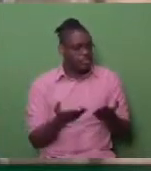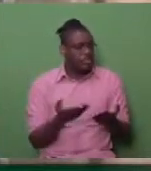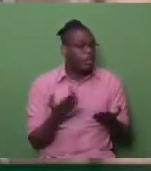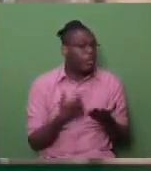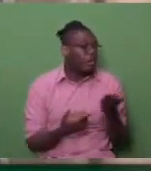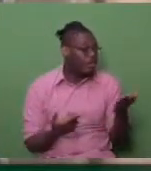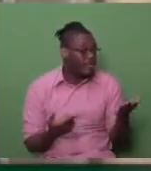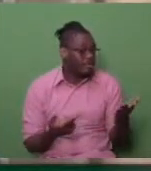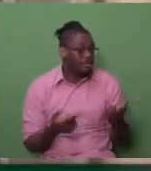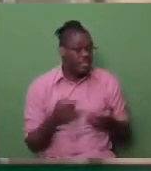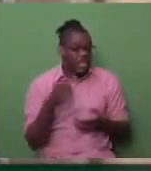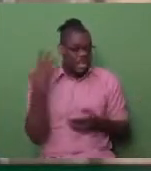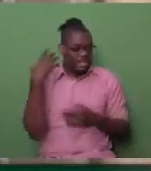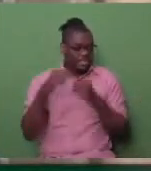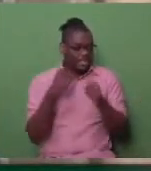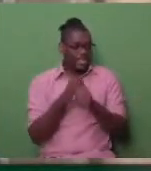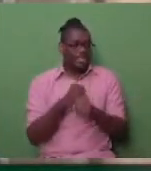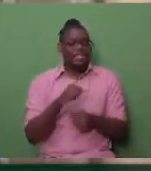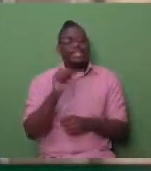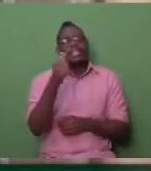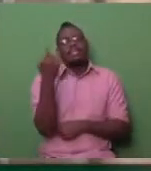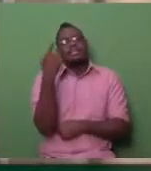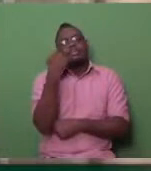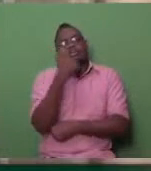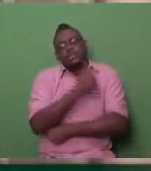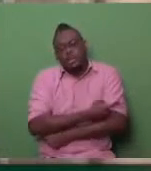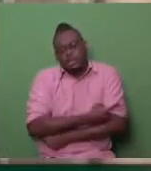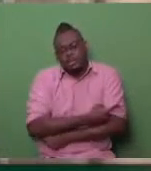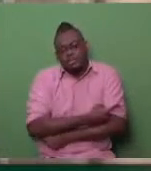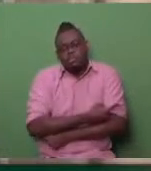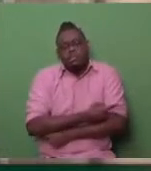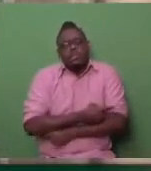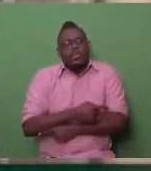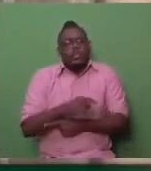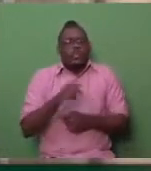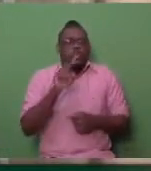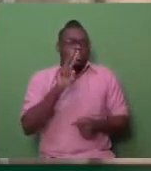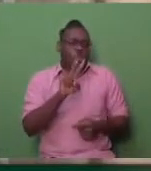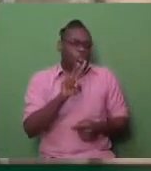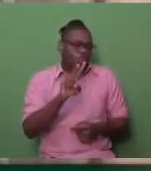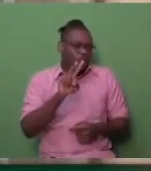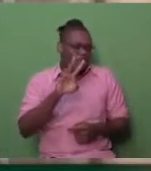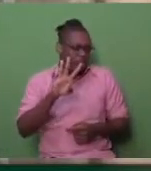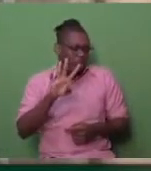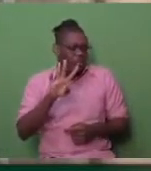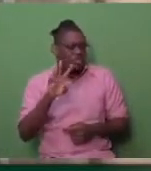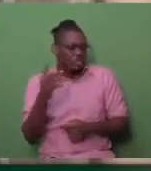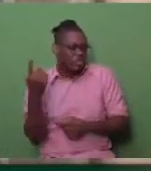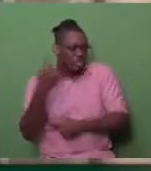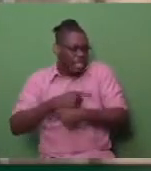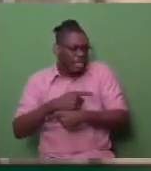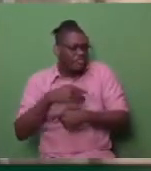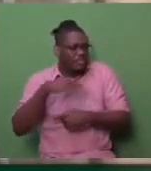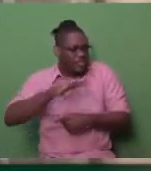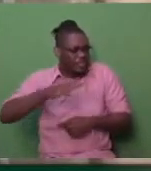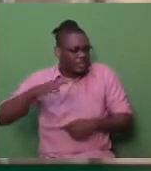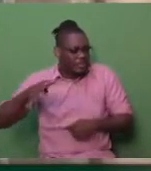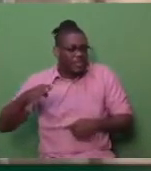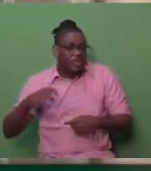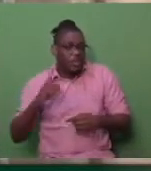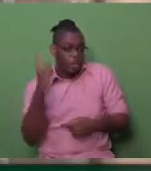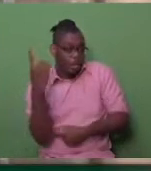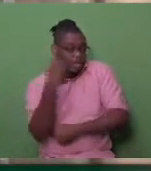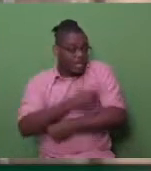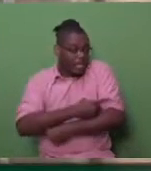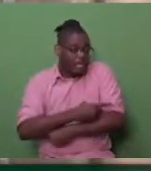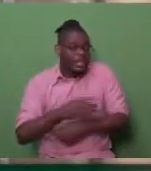business, 254 days for receiving construction permits, 61 days to obtain electricity, 77 days to register